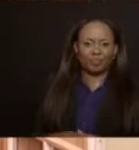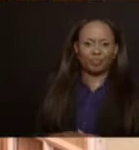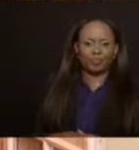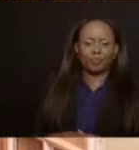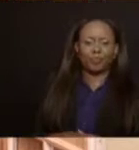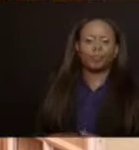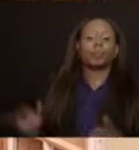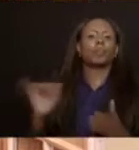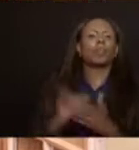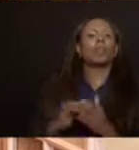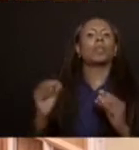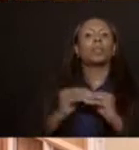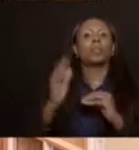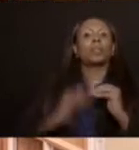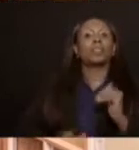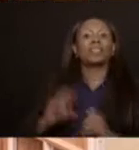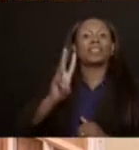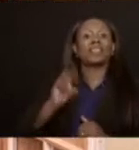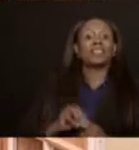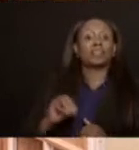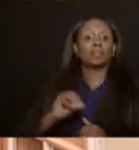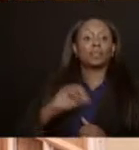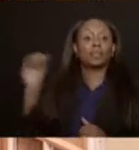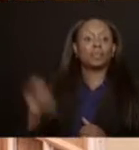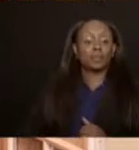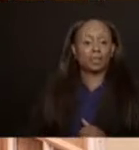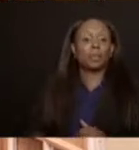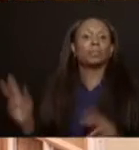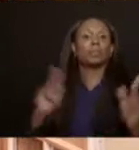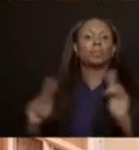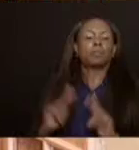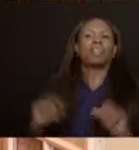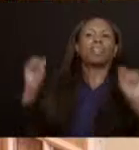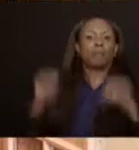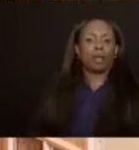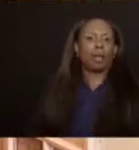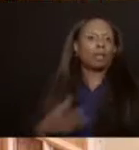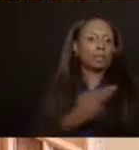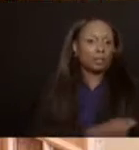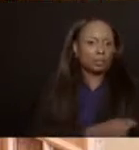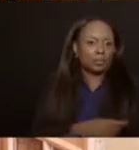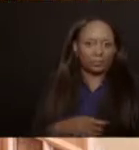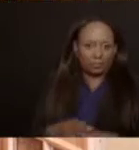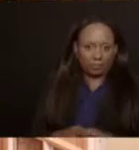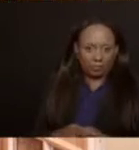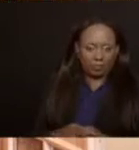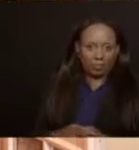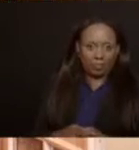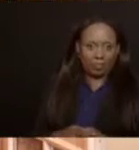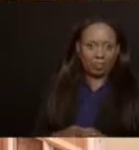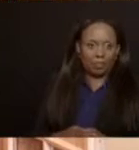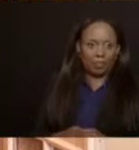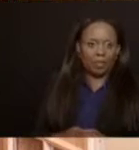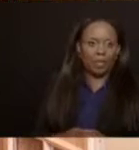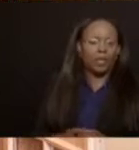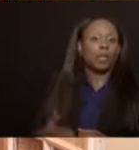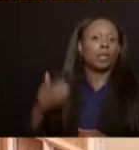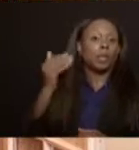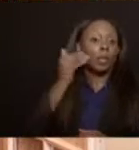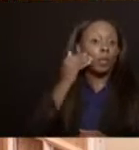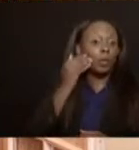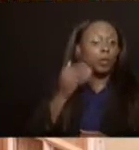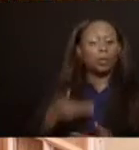of our eligible population. And why do I say eligible population? Because you and I both know that persons who